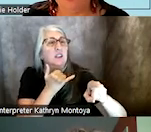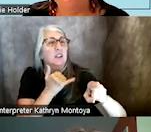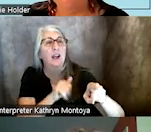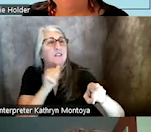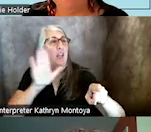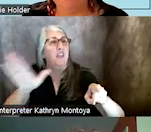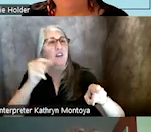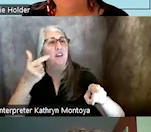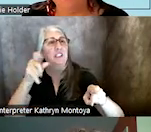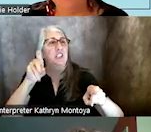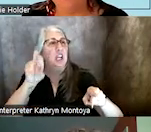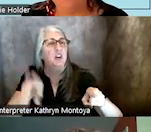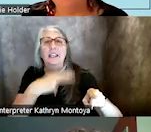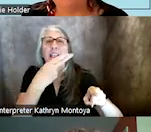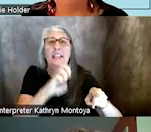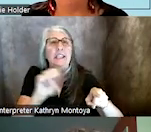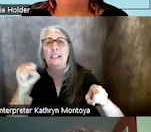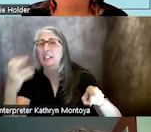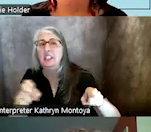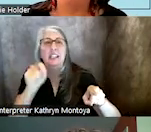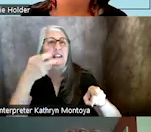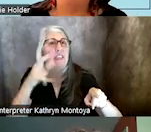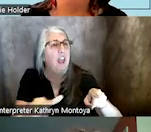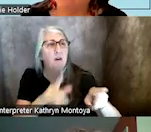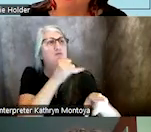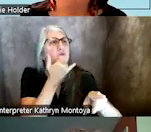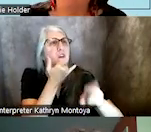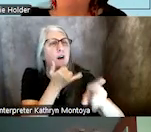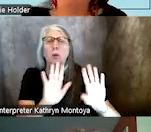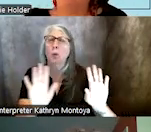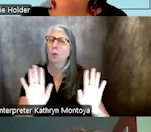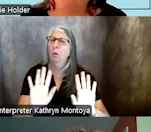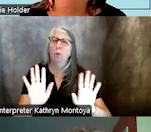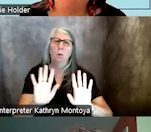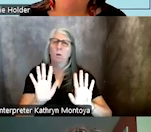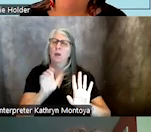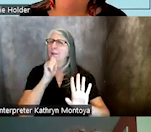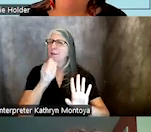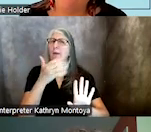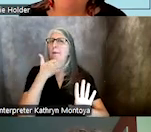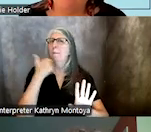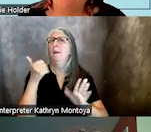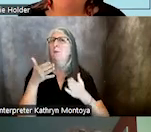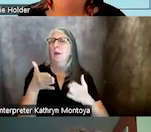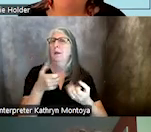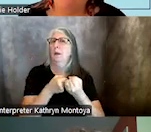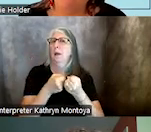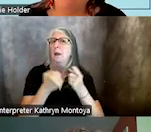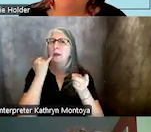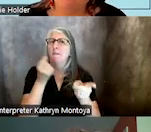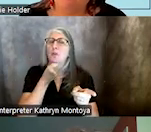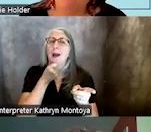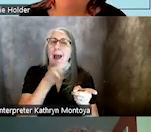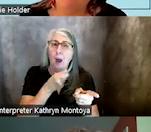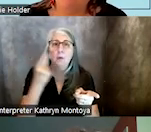their gender, can actually be dangerous as well. So that's not always the best way to be an ally if you're outing somebody in a moment where it